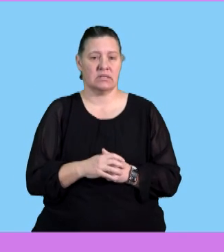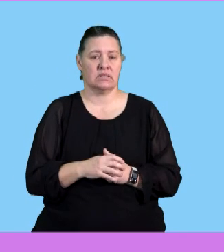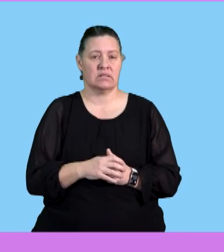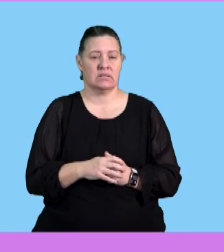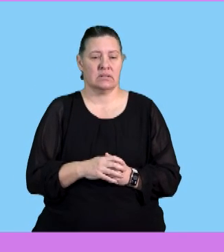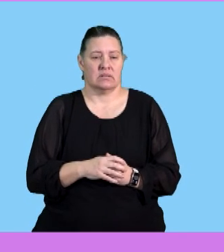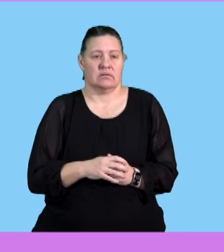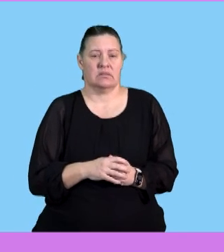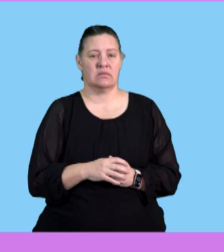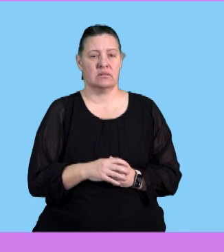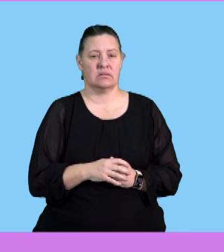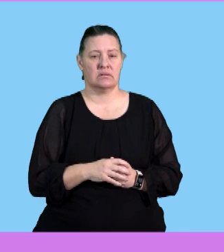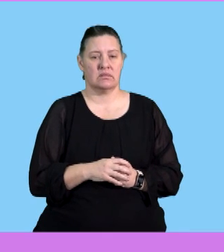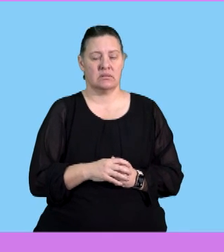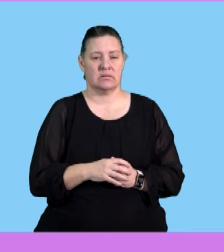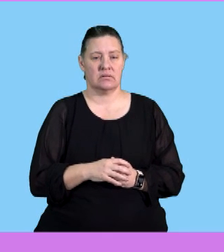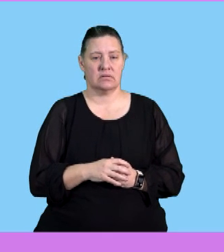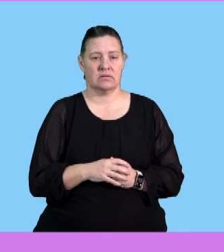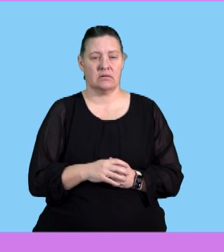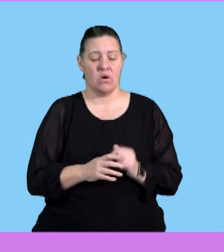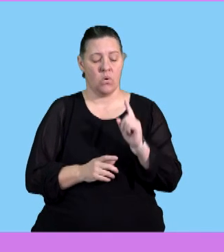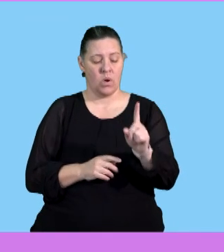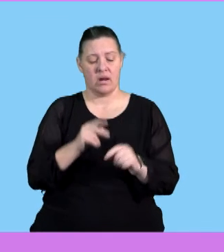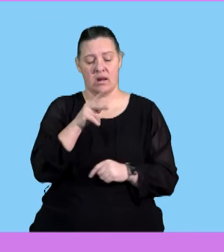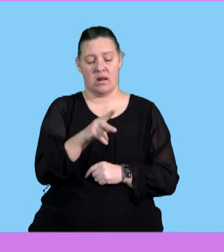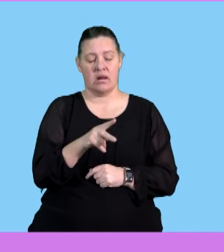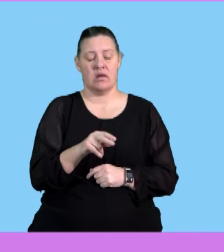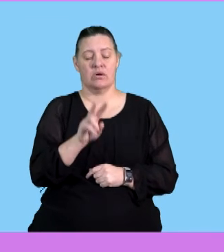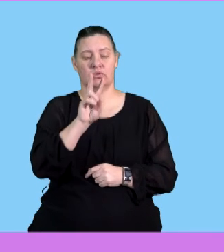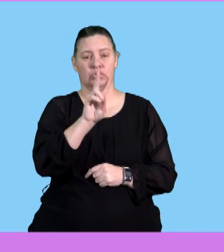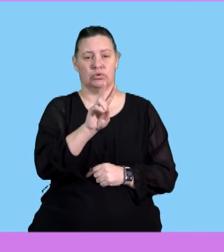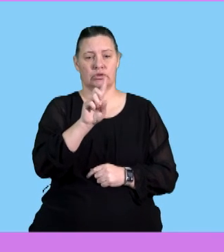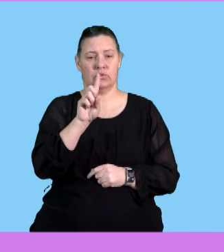rate compared to South African rand as €1